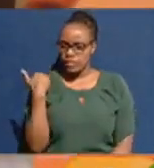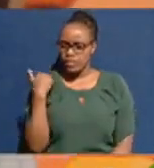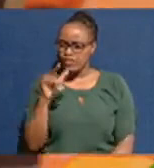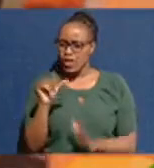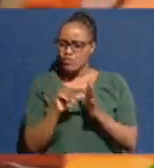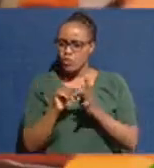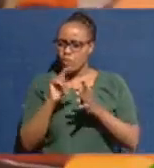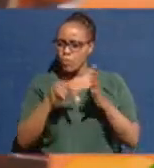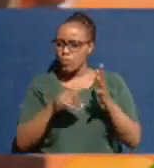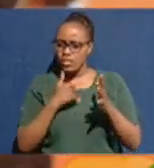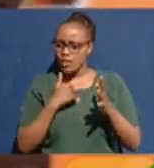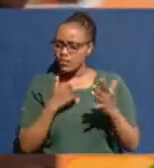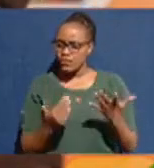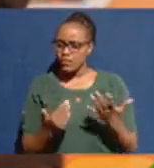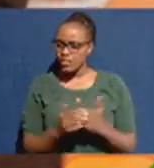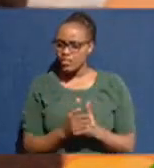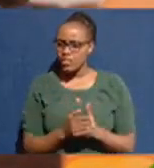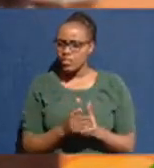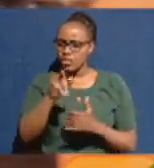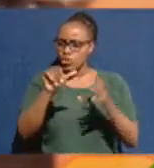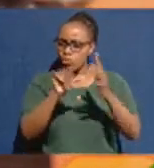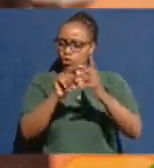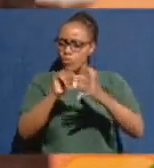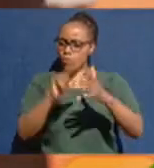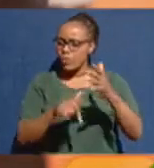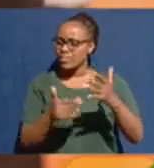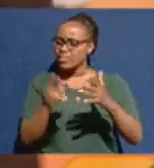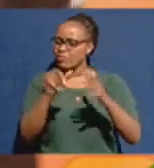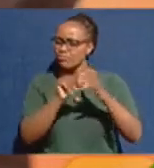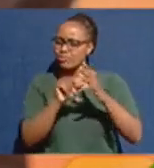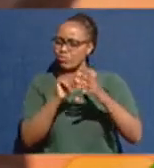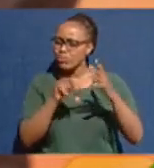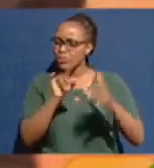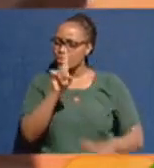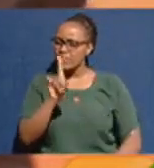baba? Ha? Una shida gani?